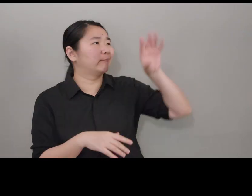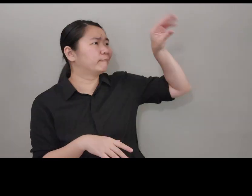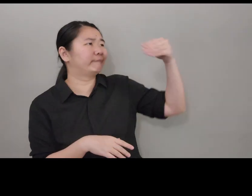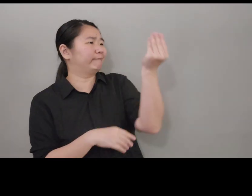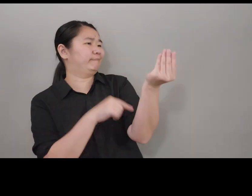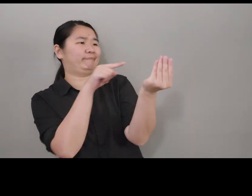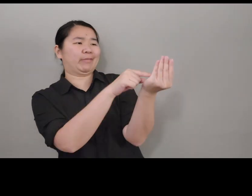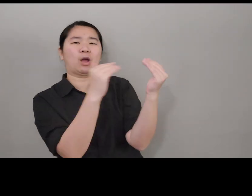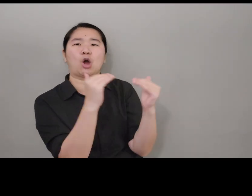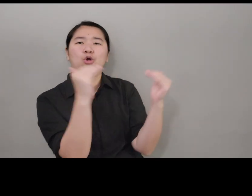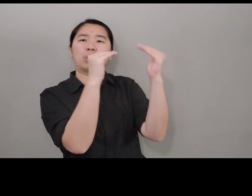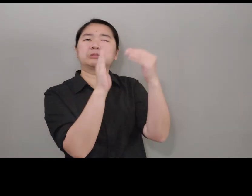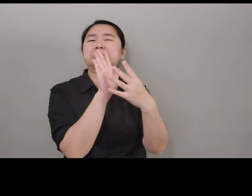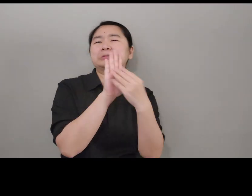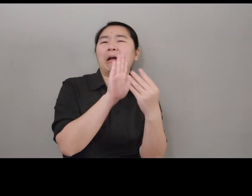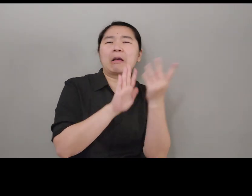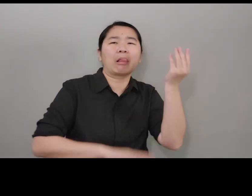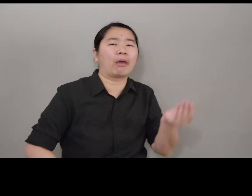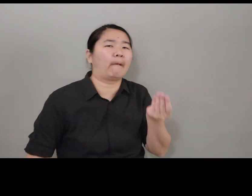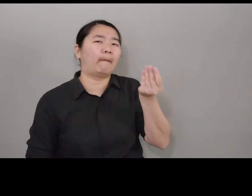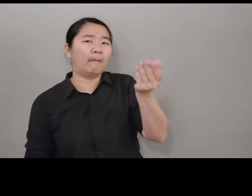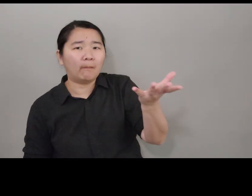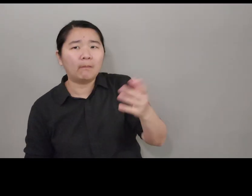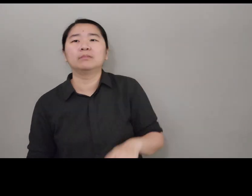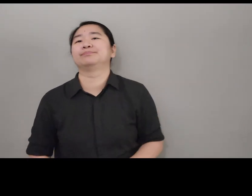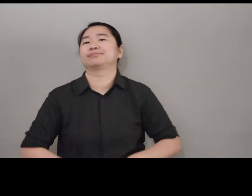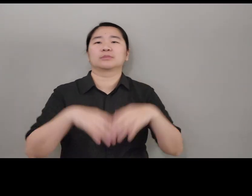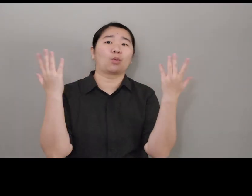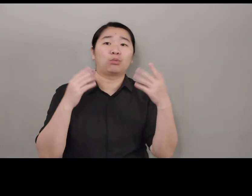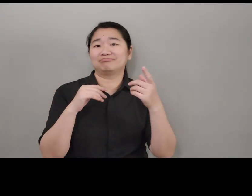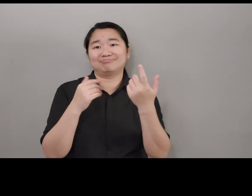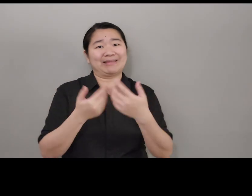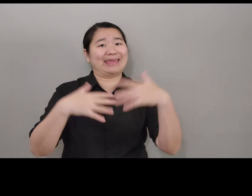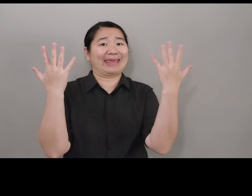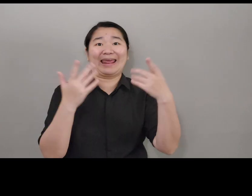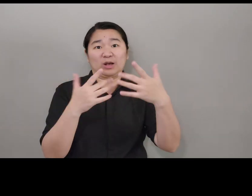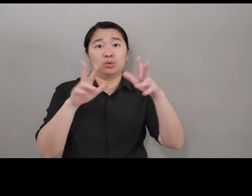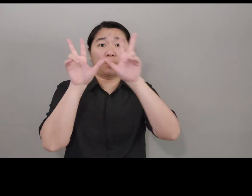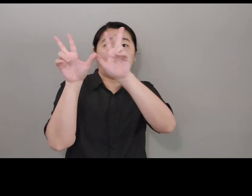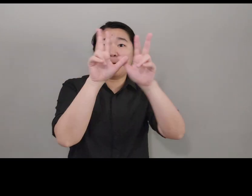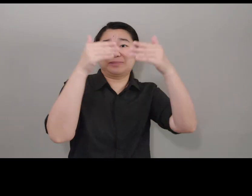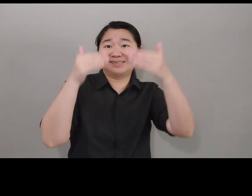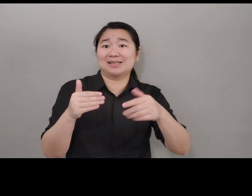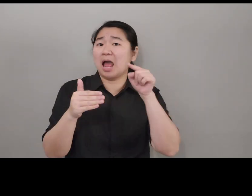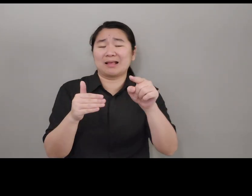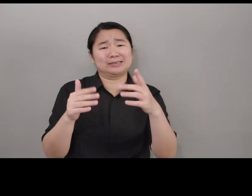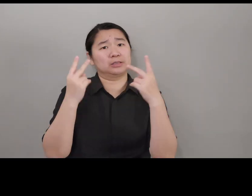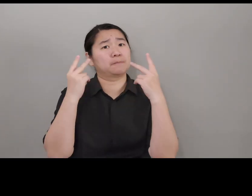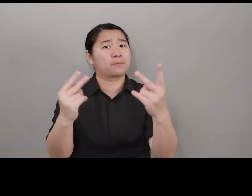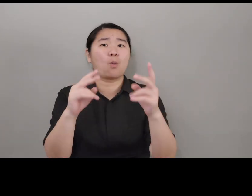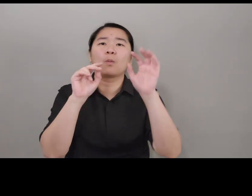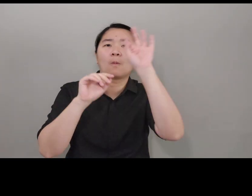certain user flows that are very critical to their website or their application or their mobile app. But what we do realize